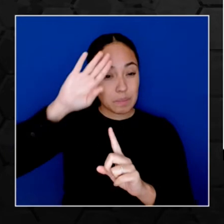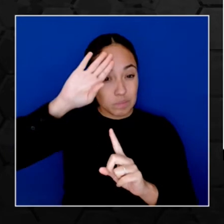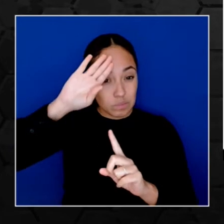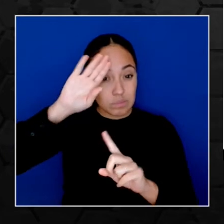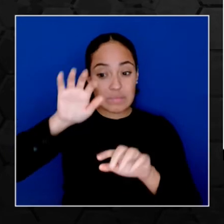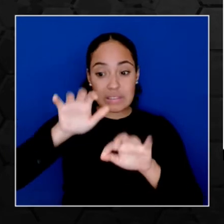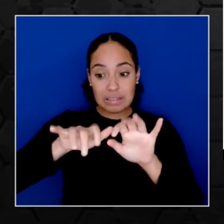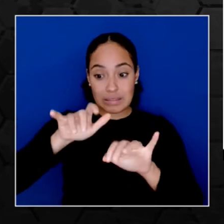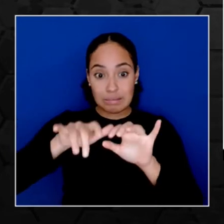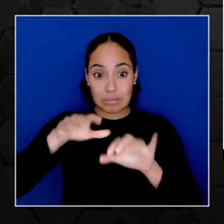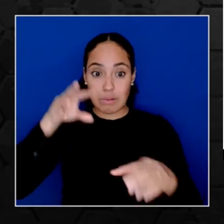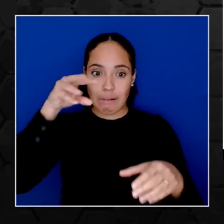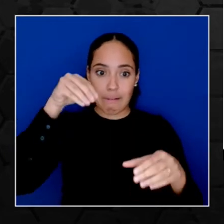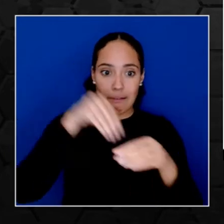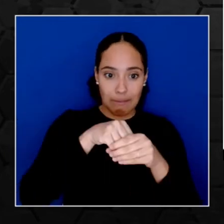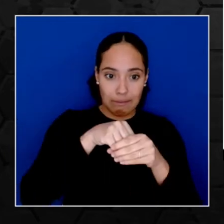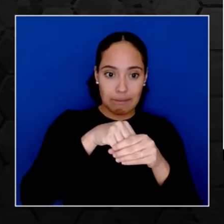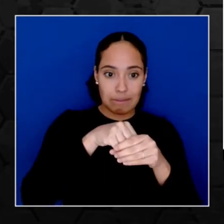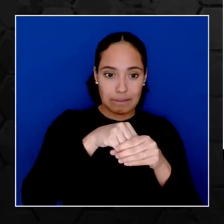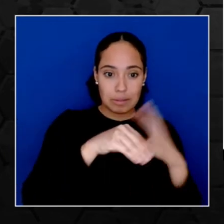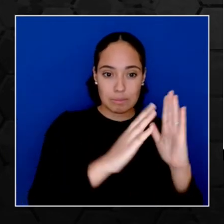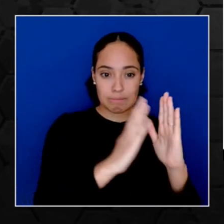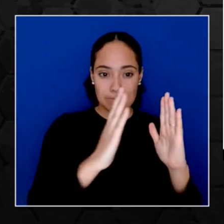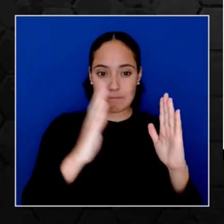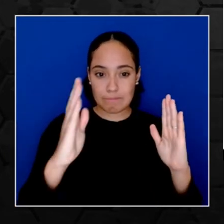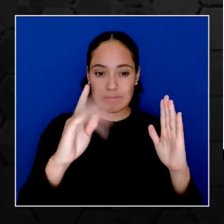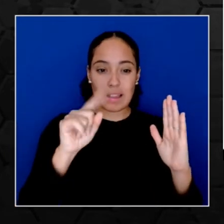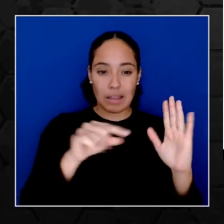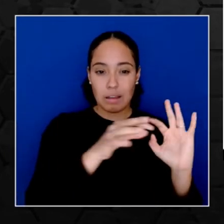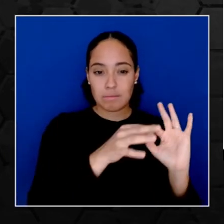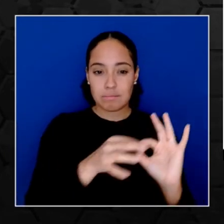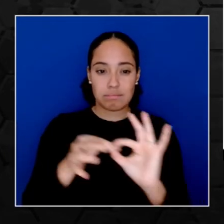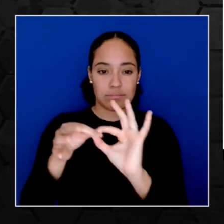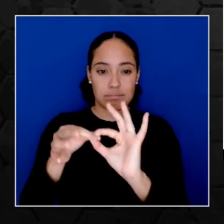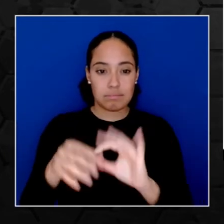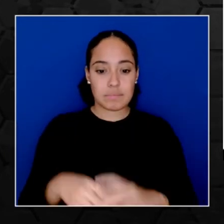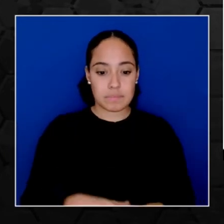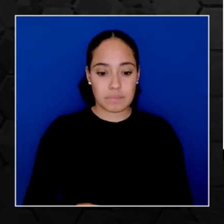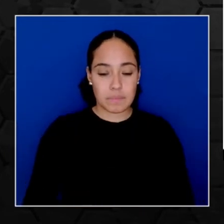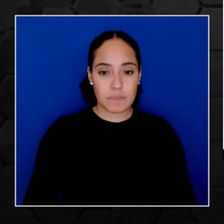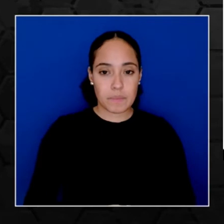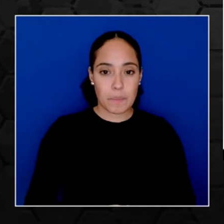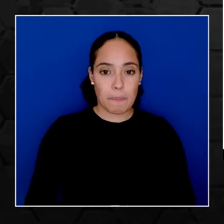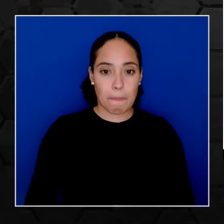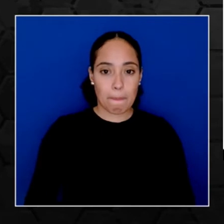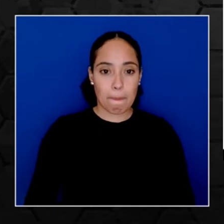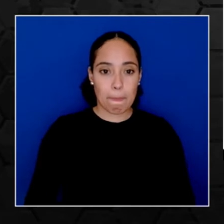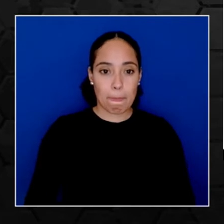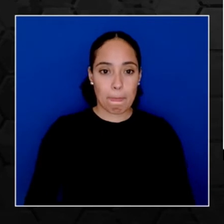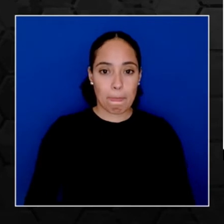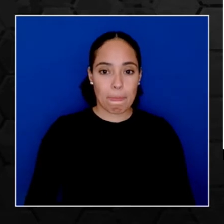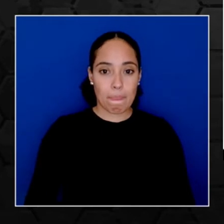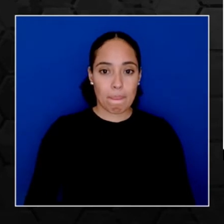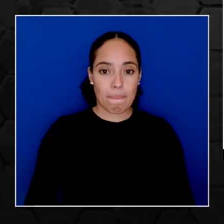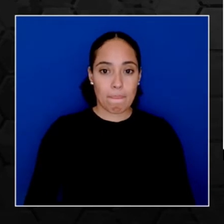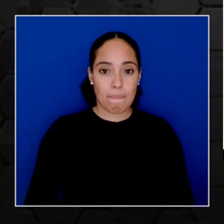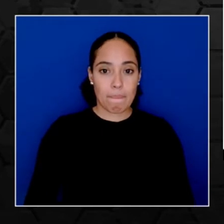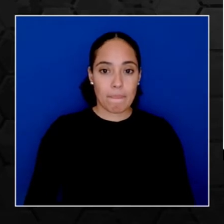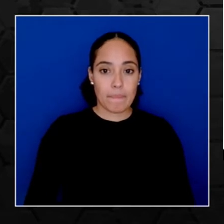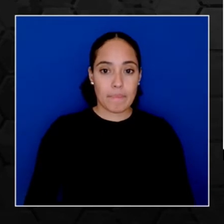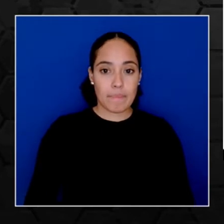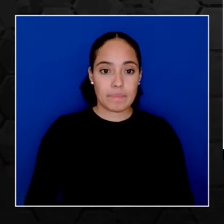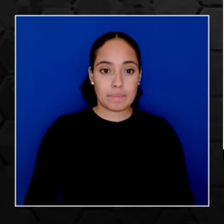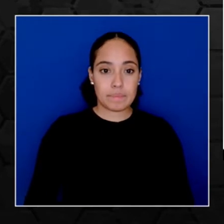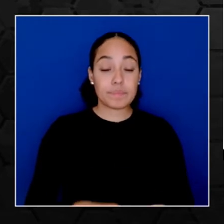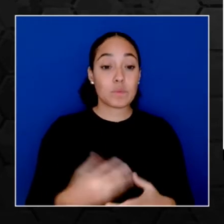So I have created a yes or no box. I have asked them if they have checked their temperature. For the people who haven't, I will ask them to simply check their temperature and get